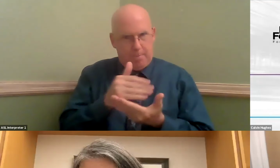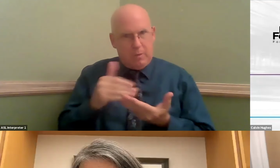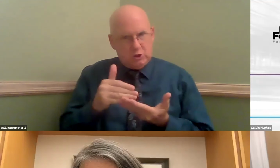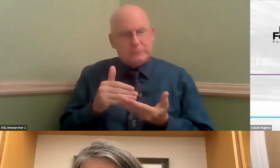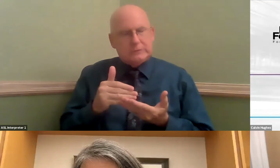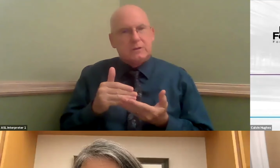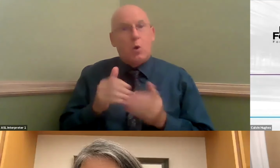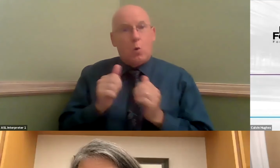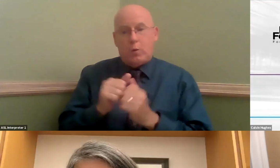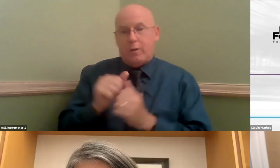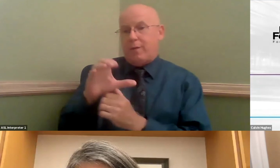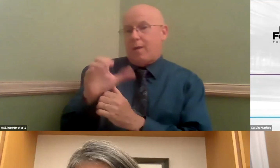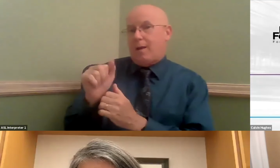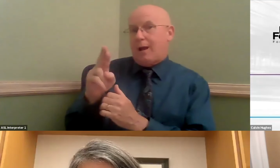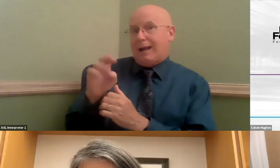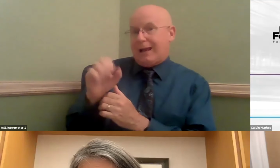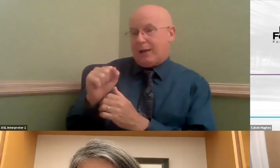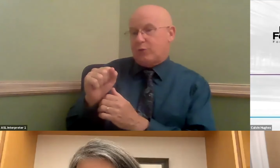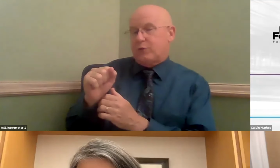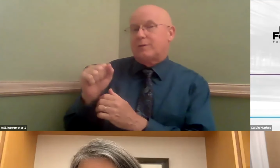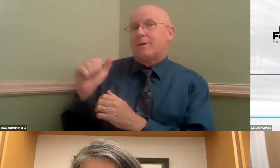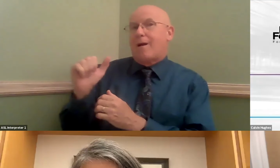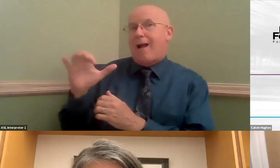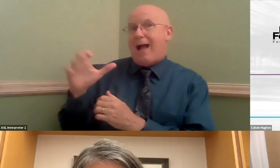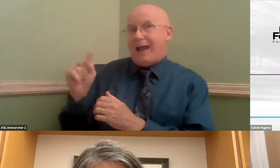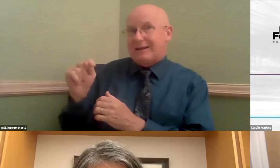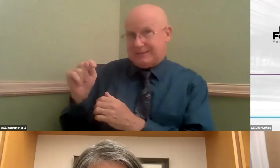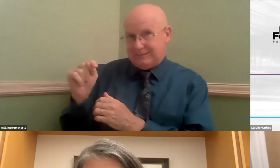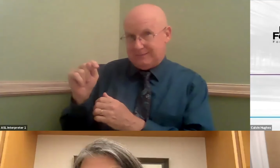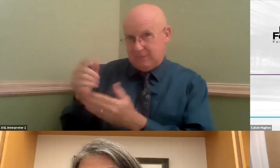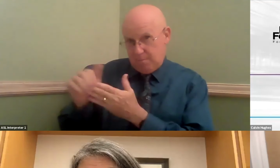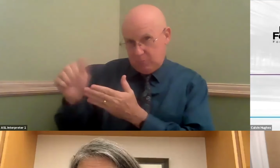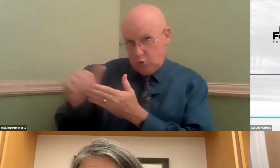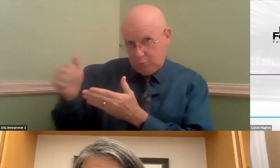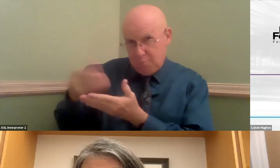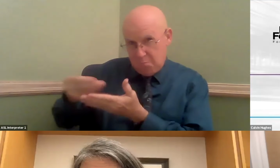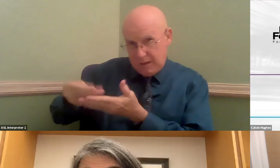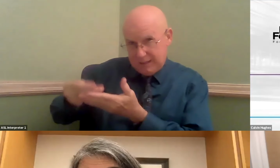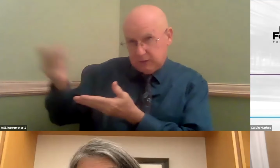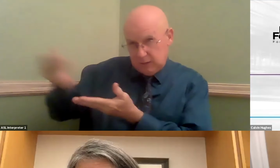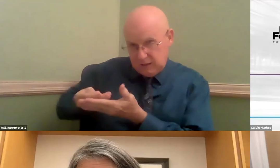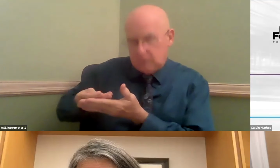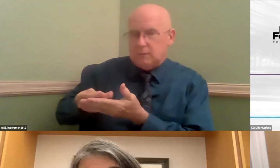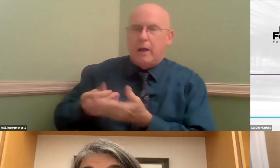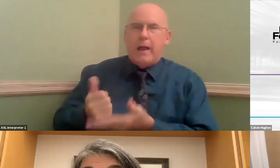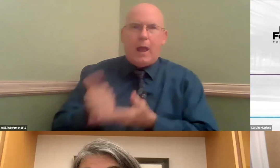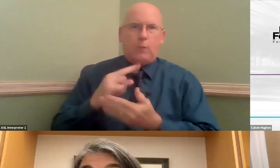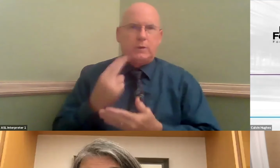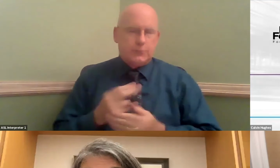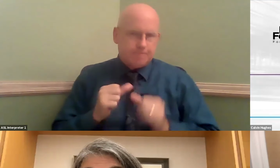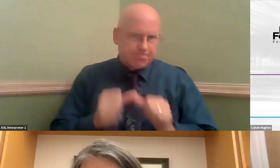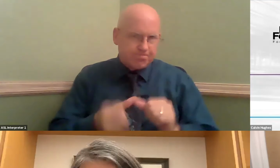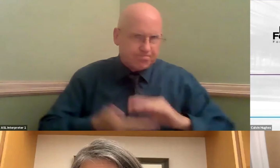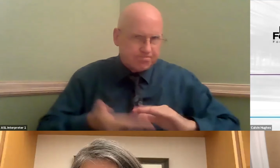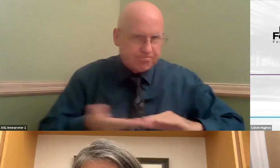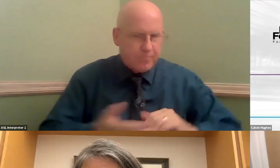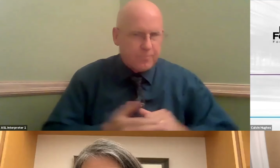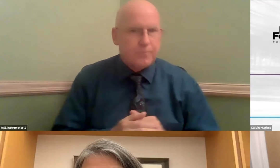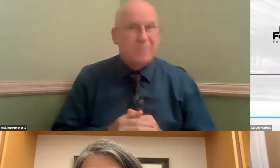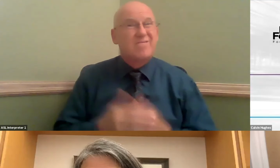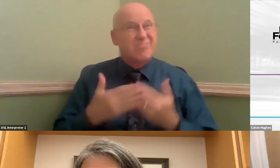the CARES Act dollars, and the property taxes haven't been paid largely by March. Going ahead, we are definitely going to have a